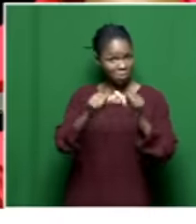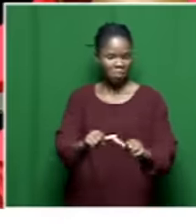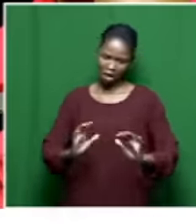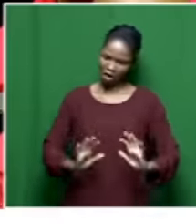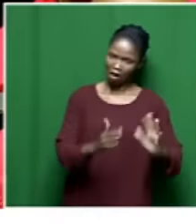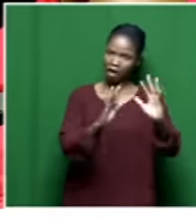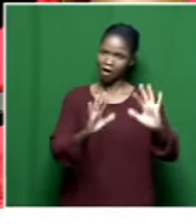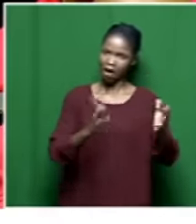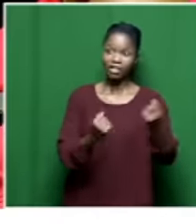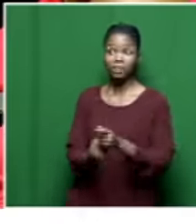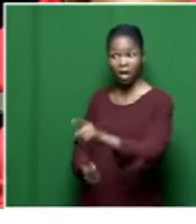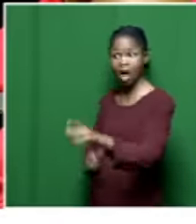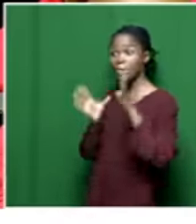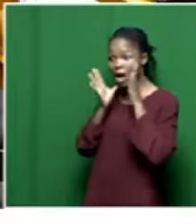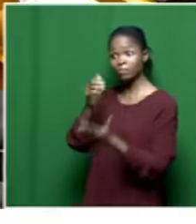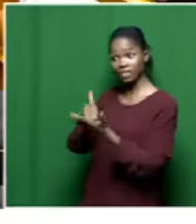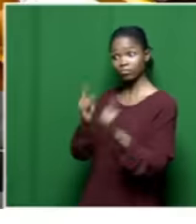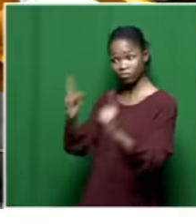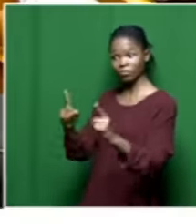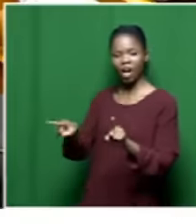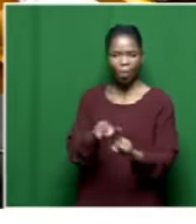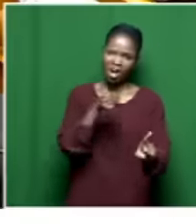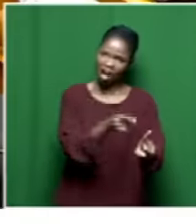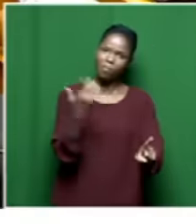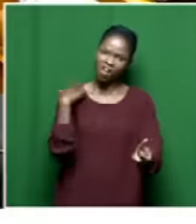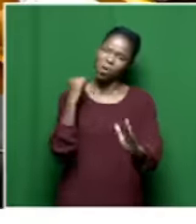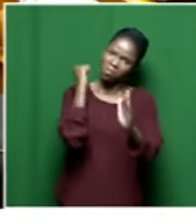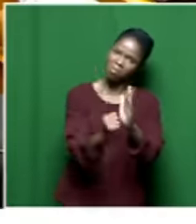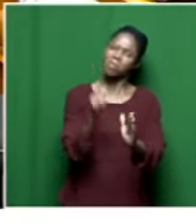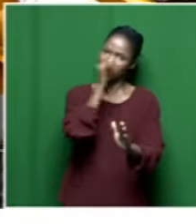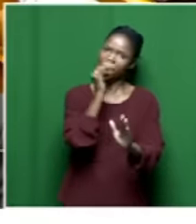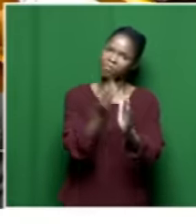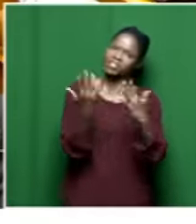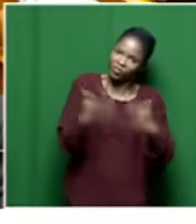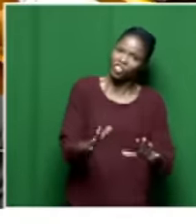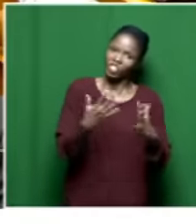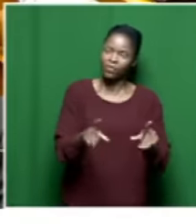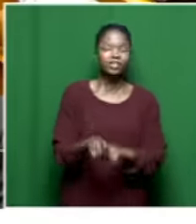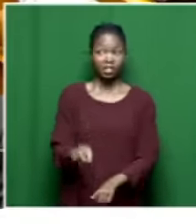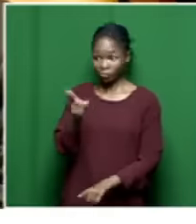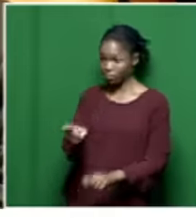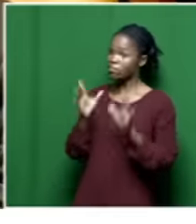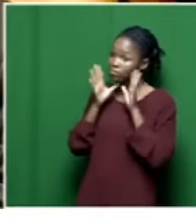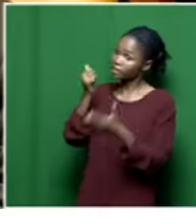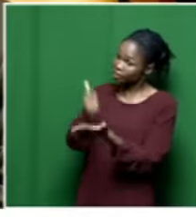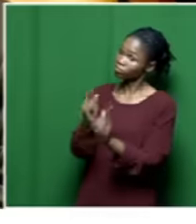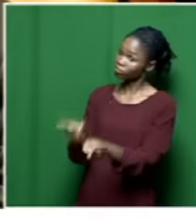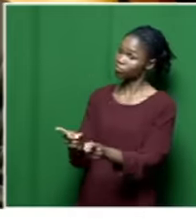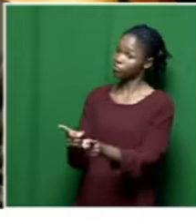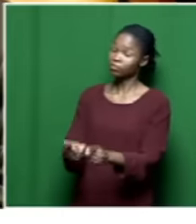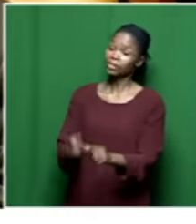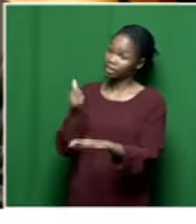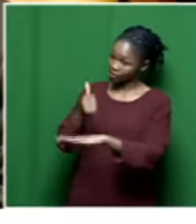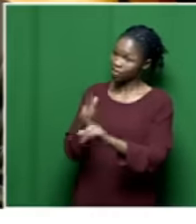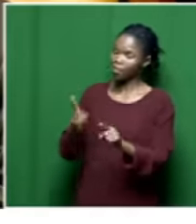Klerk Honorable in defense Malema, of a murderer. Seat. De Klerk remains a murderer. Honorable Let's Malema, proceed, take your seat. Honorable